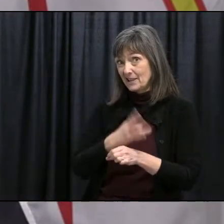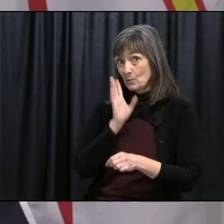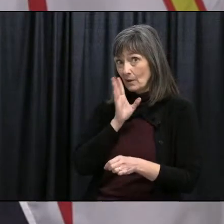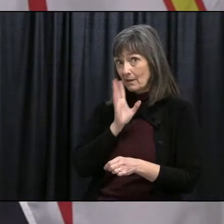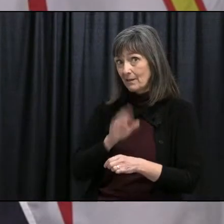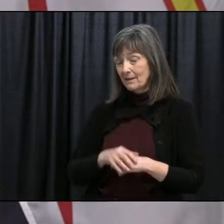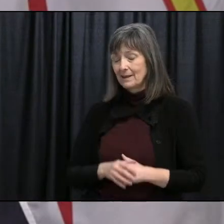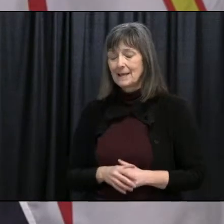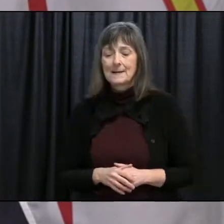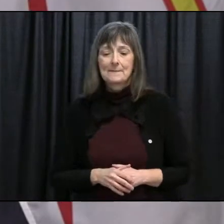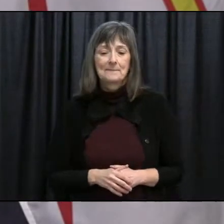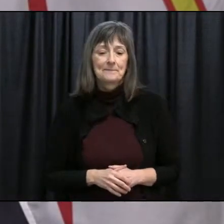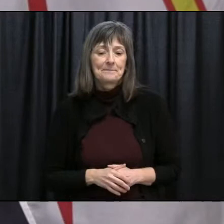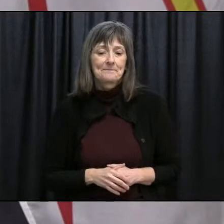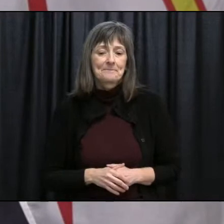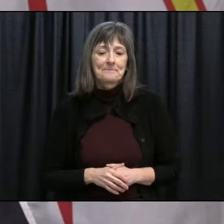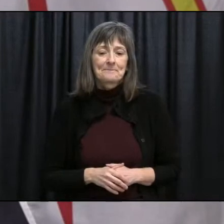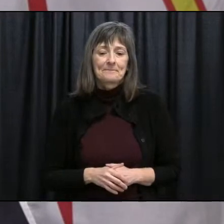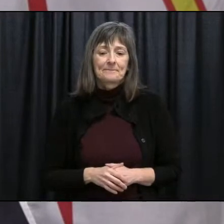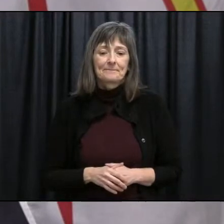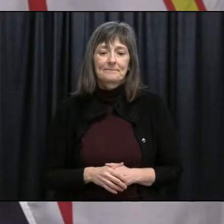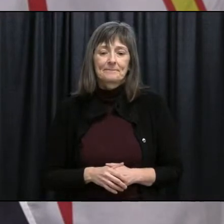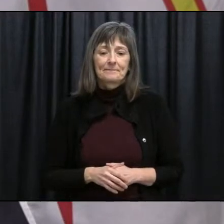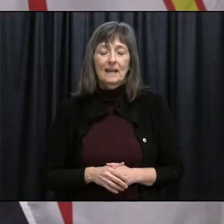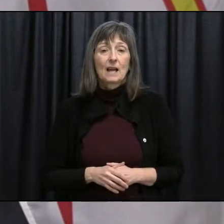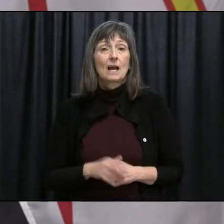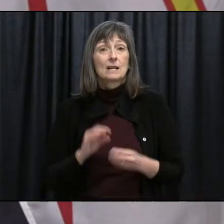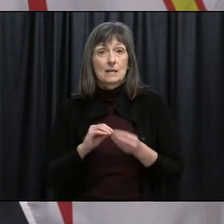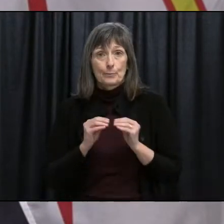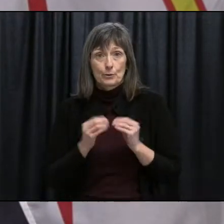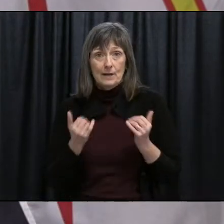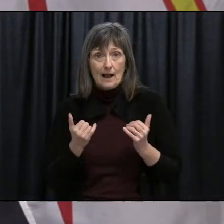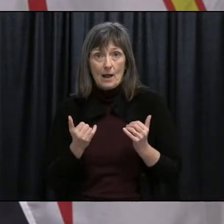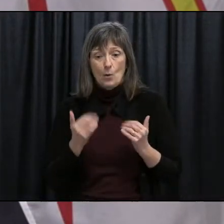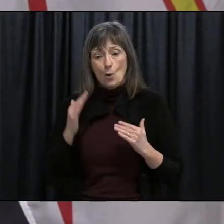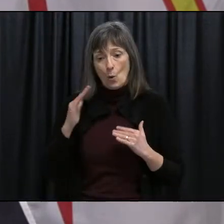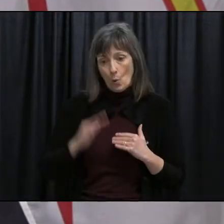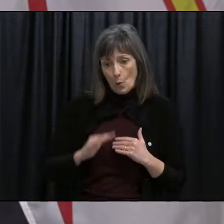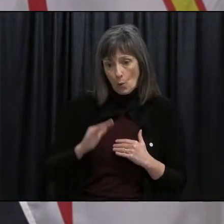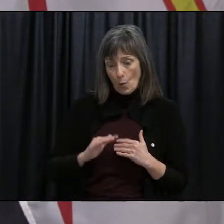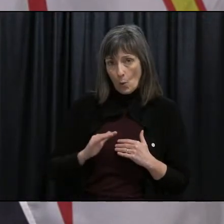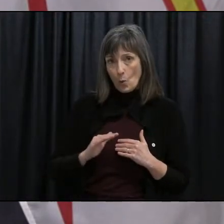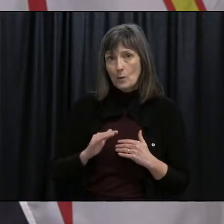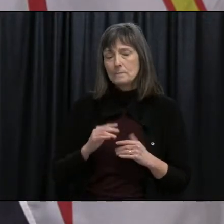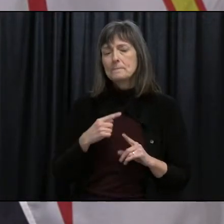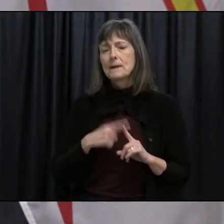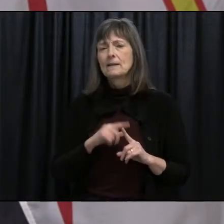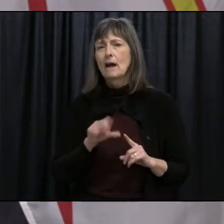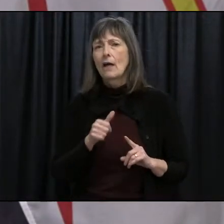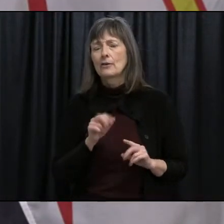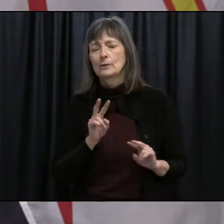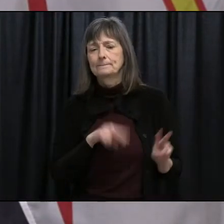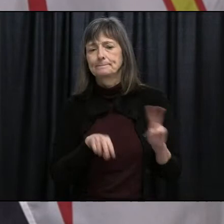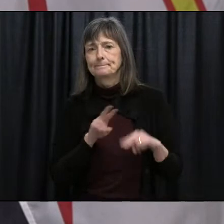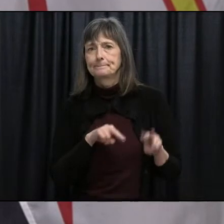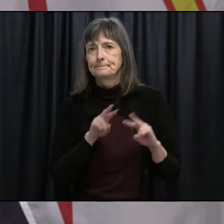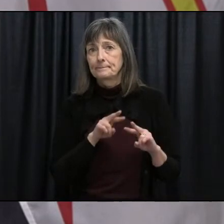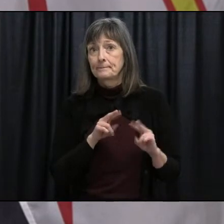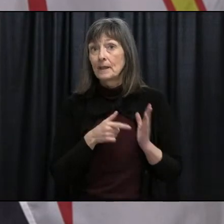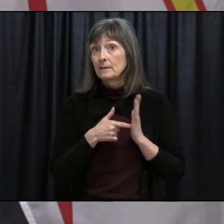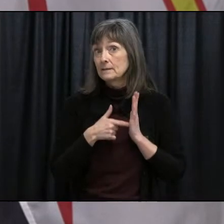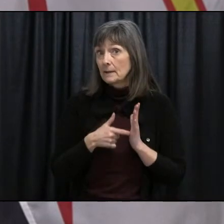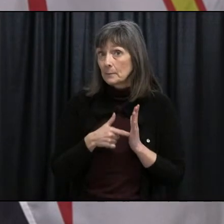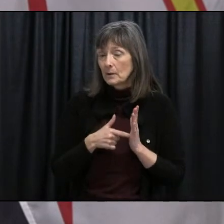So I think at this point, in addition to us having to have low cases, we need to be looking at a few other things, and we're looking at how we're